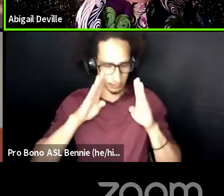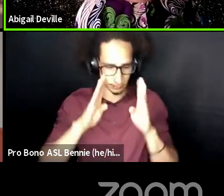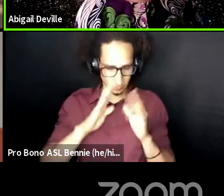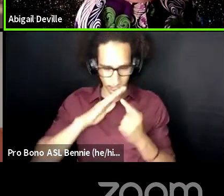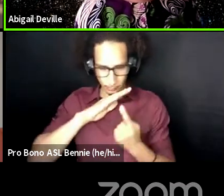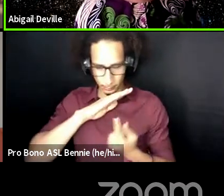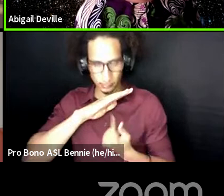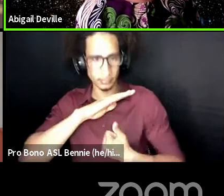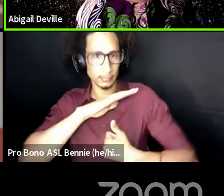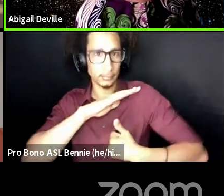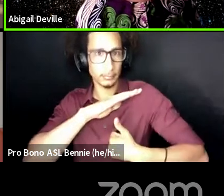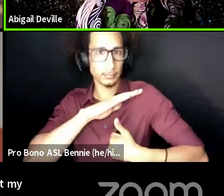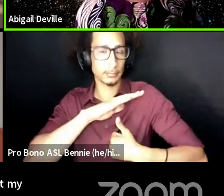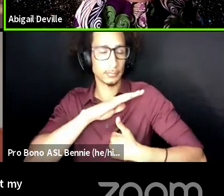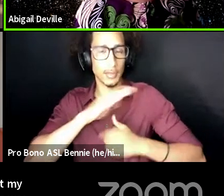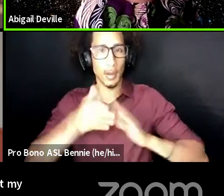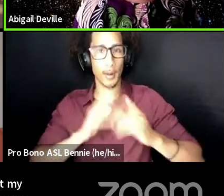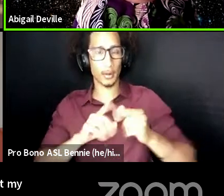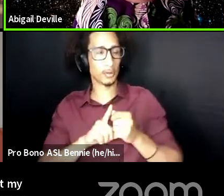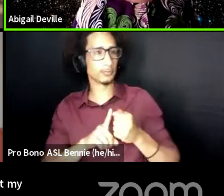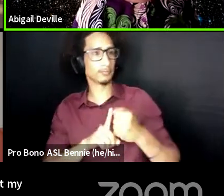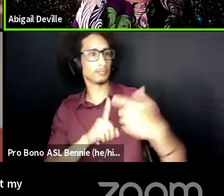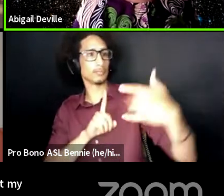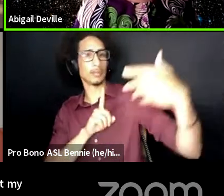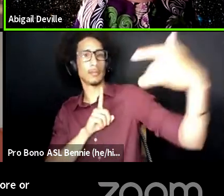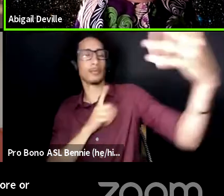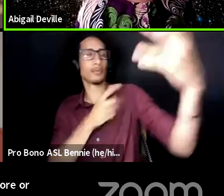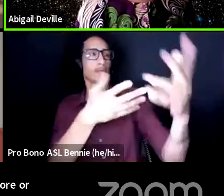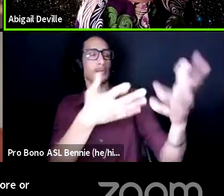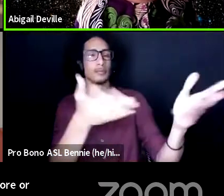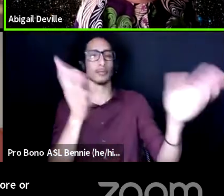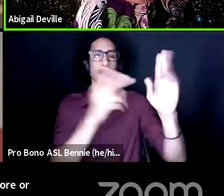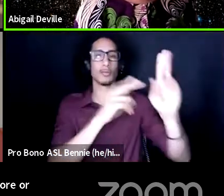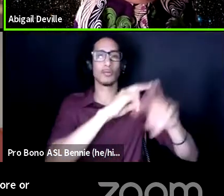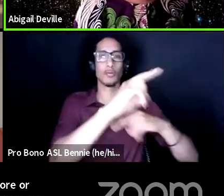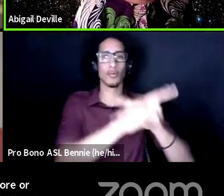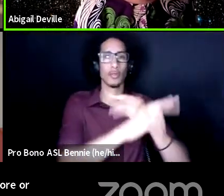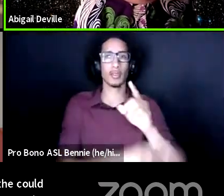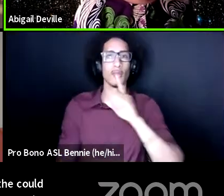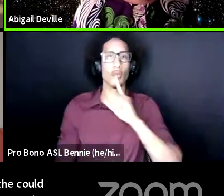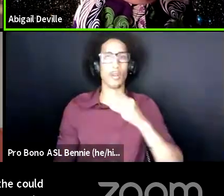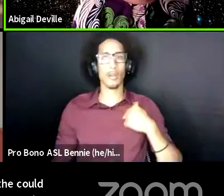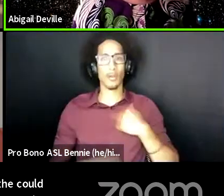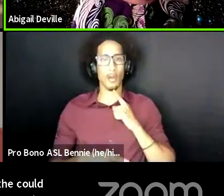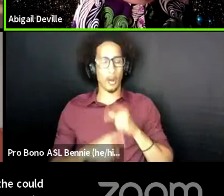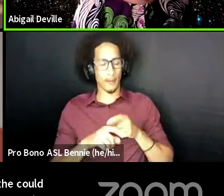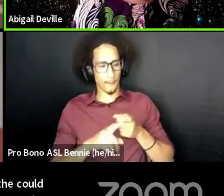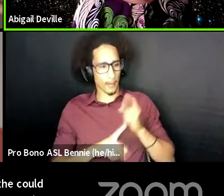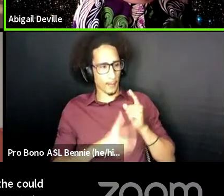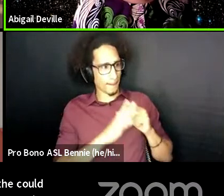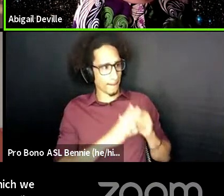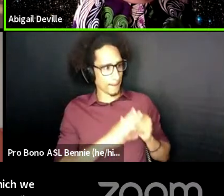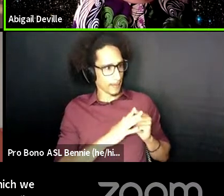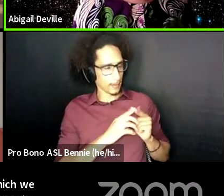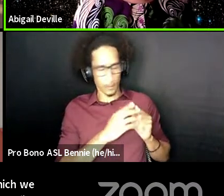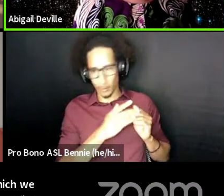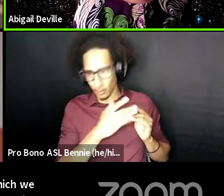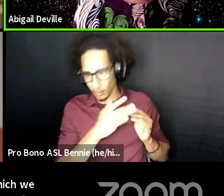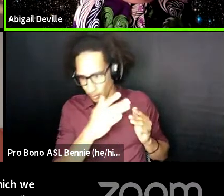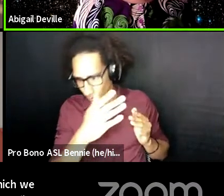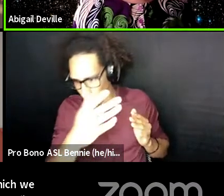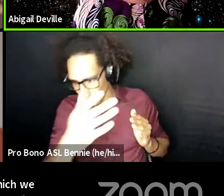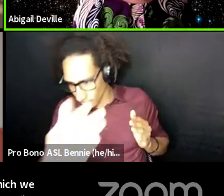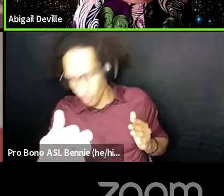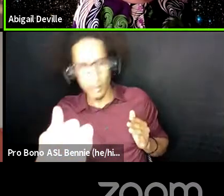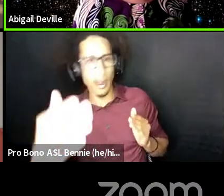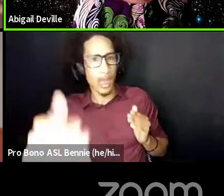our time in history, and actually where we are in this kind of idea of time, right? Like that we don't actually really understand